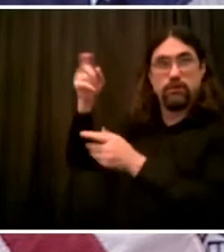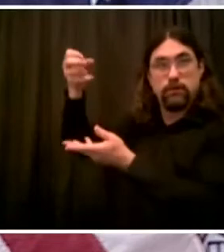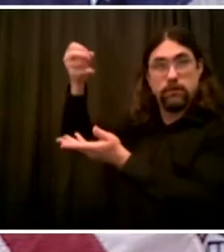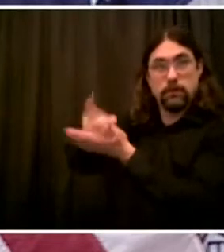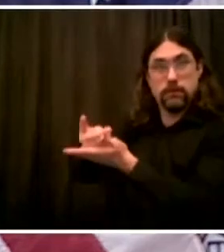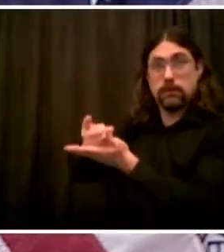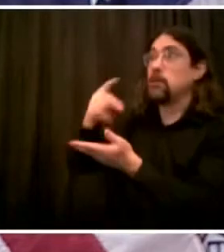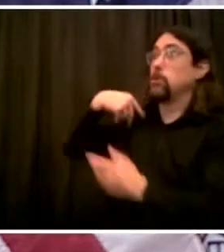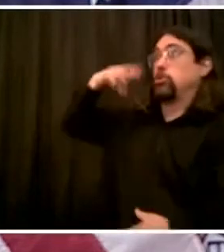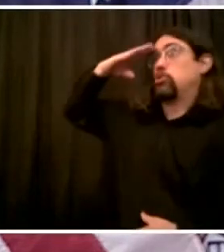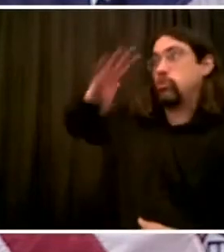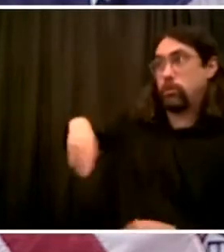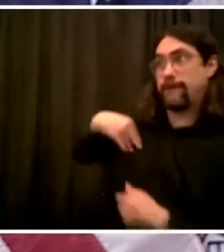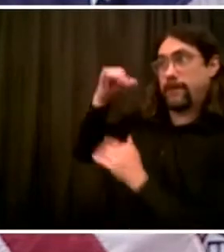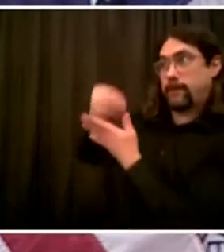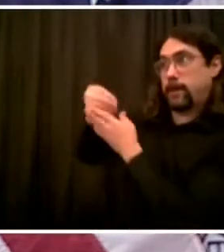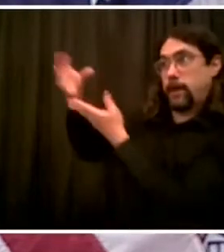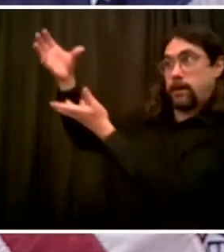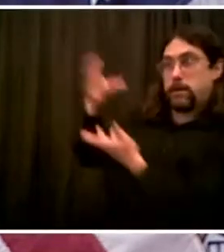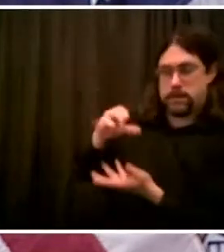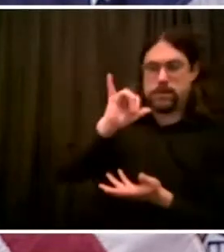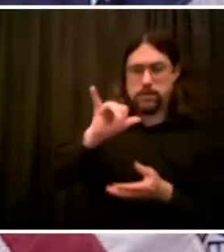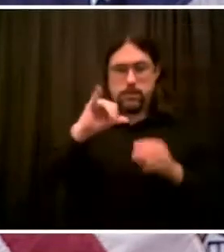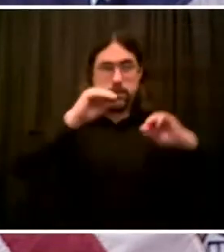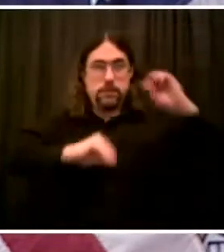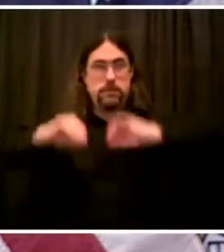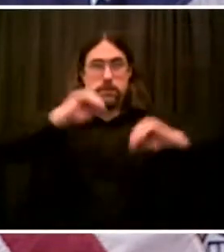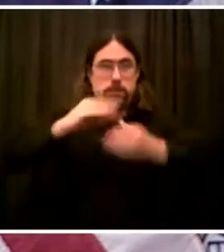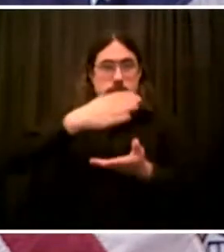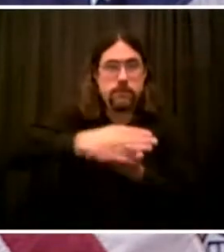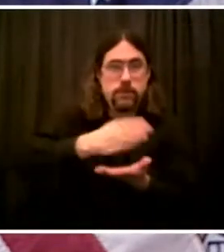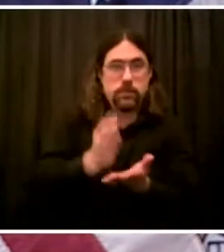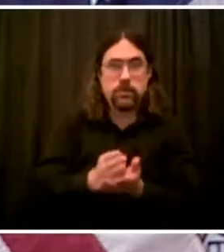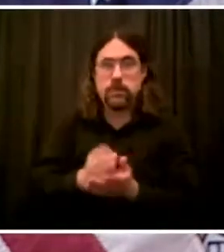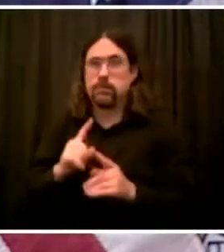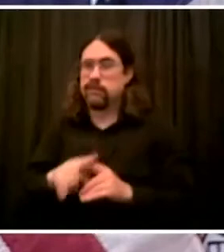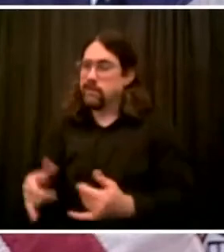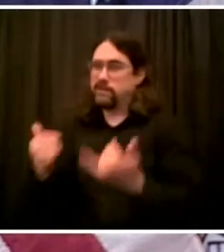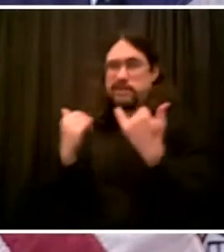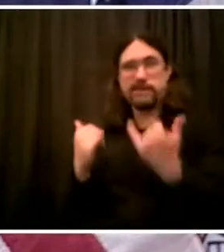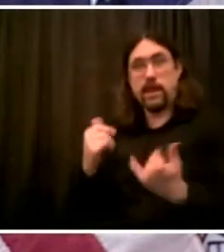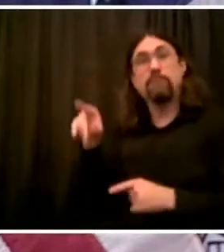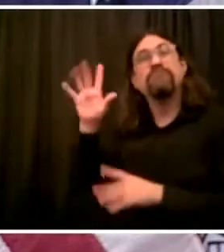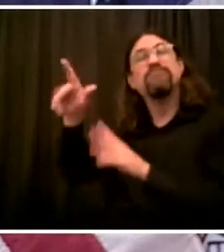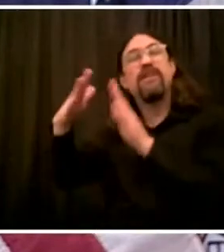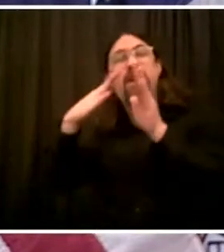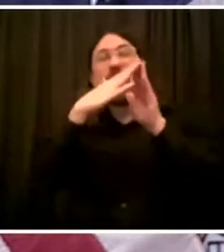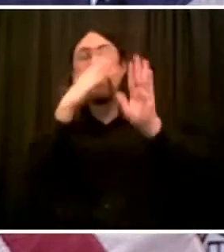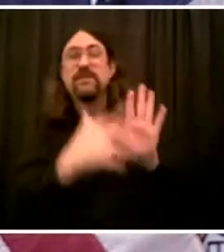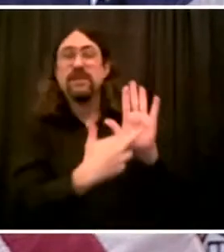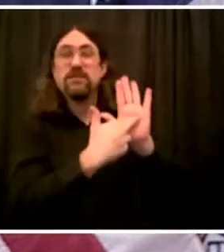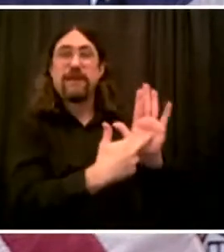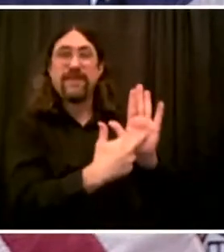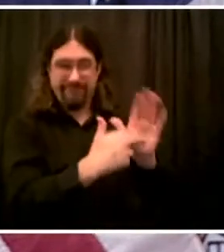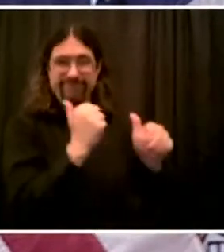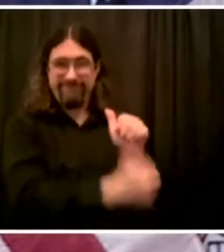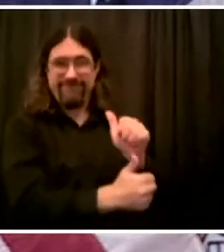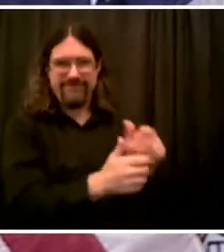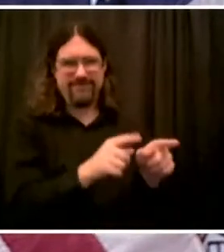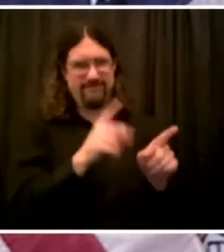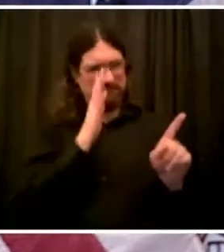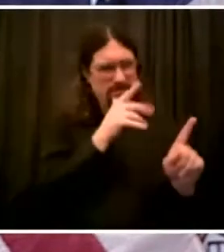states around the country. But the Senate's going to take it up. We don't know how and when. We don't know if the Senate's going to come back with a different